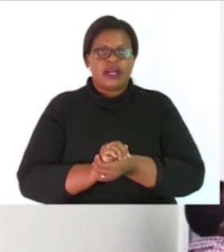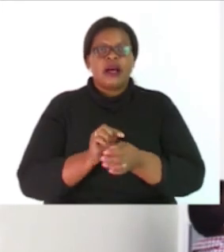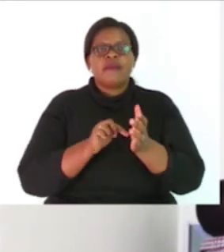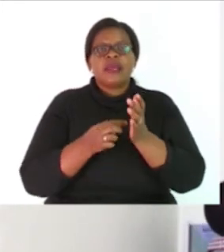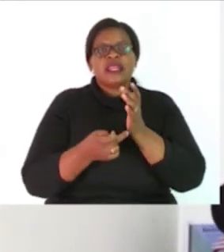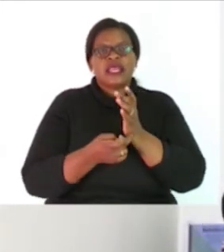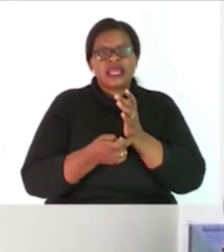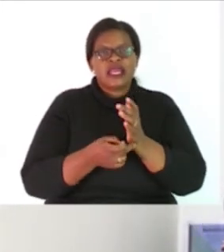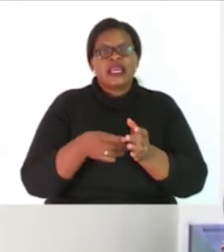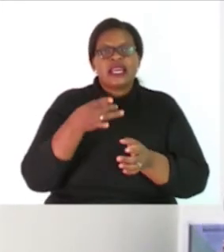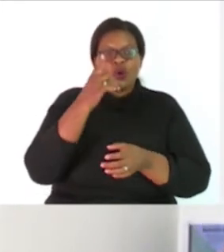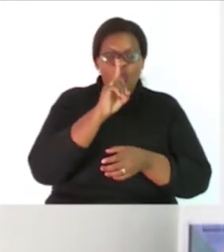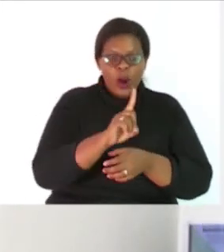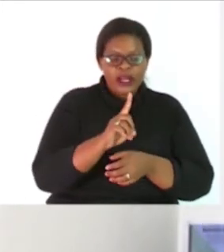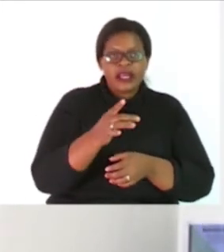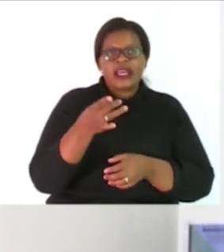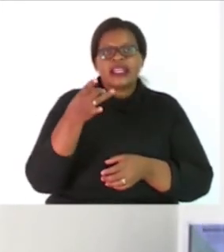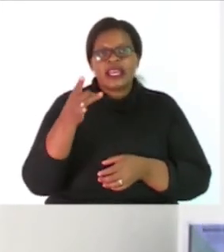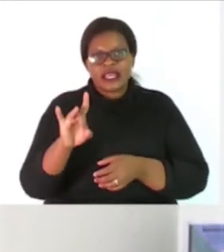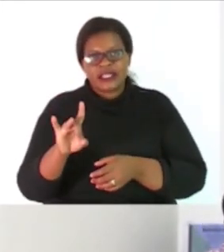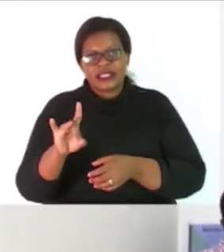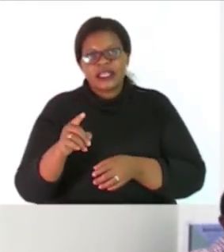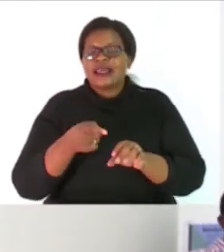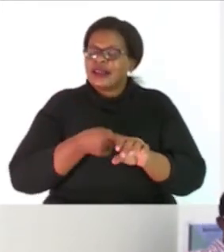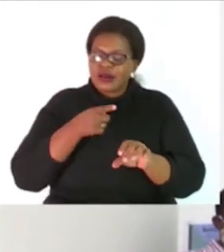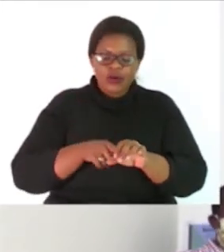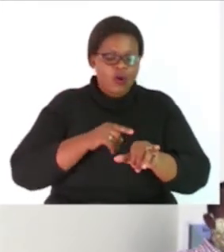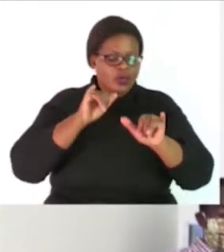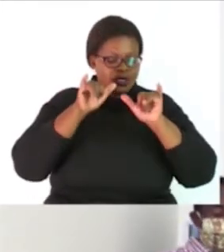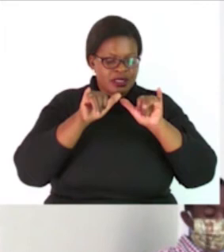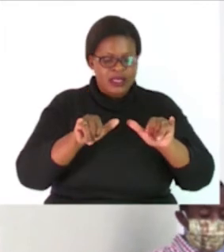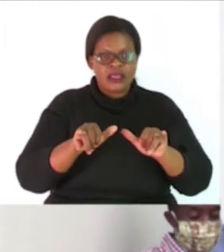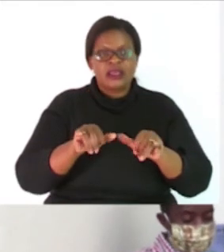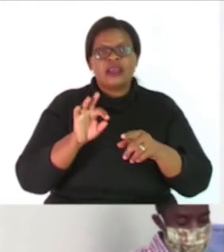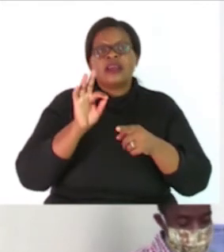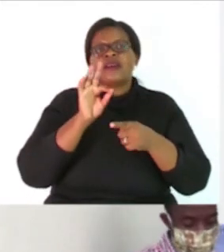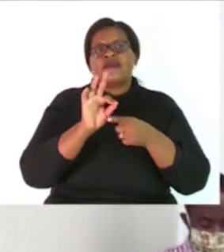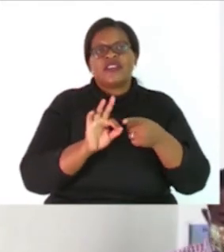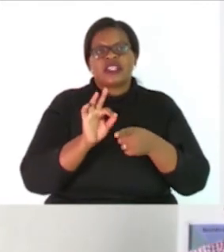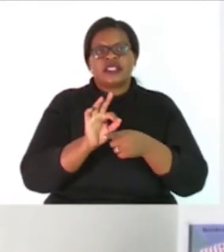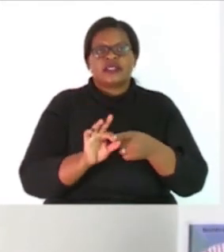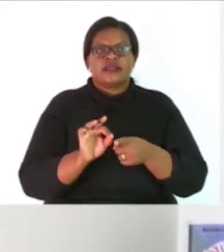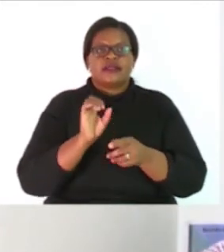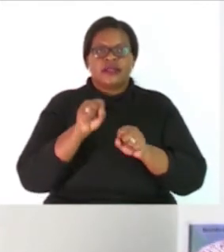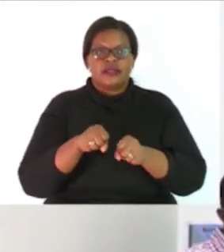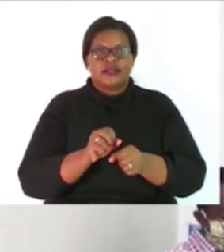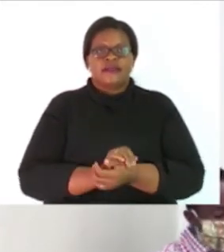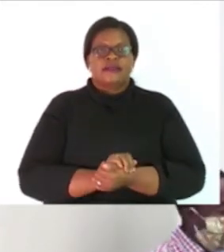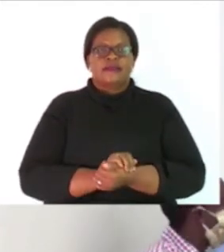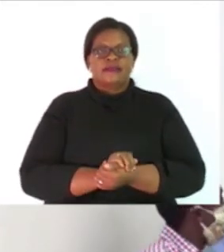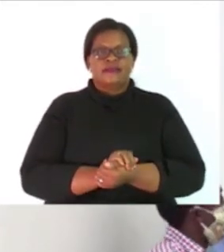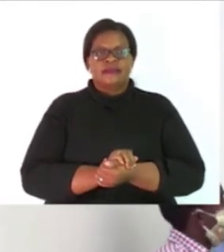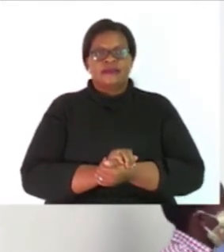1 and 8, they will always be there. Okay? All right. Now, I